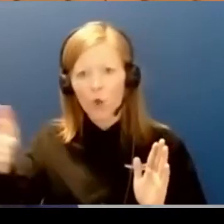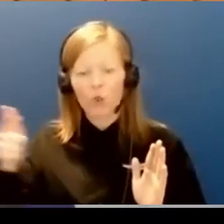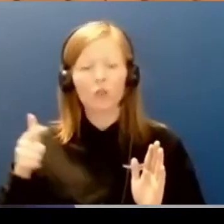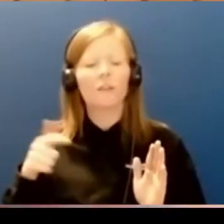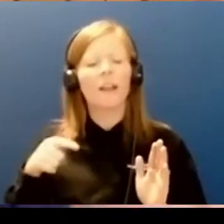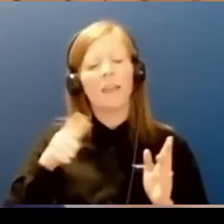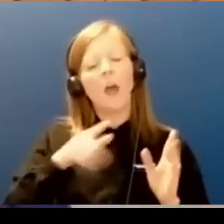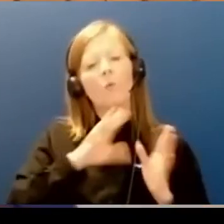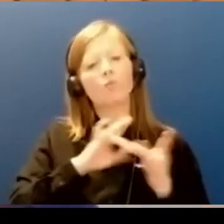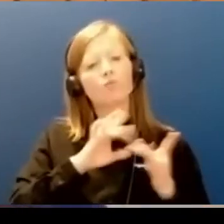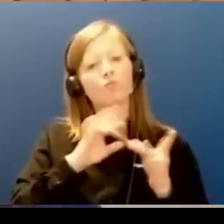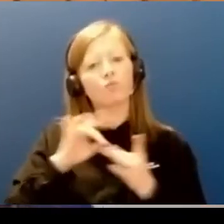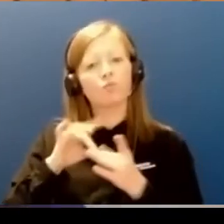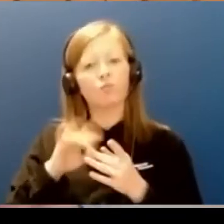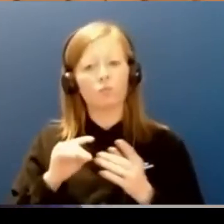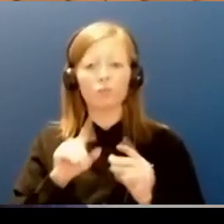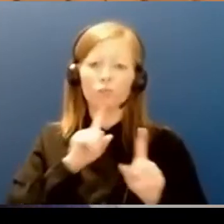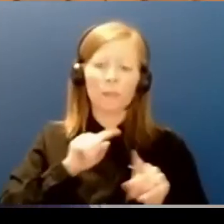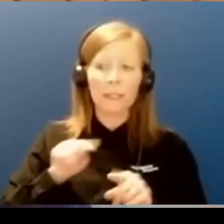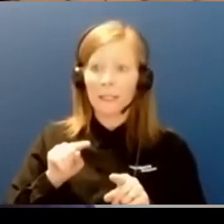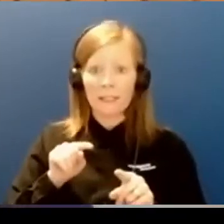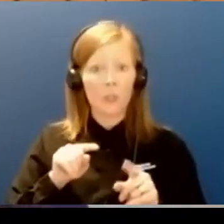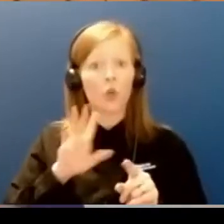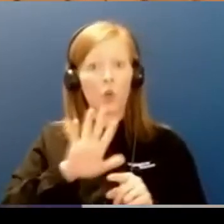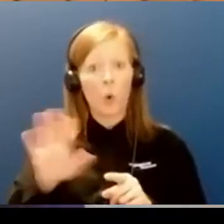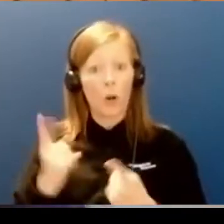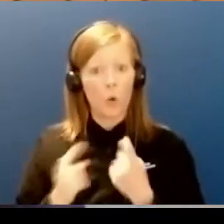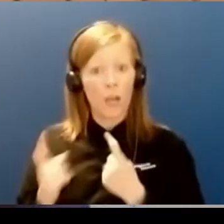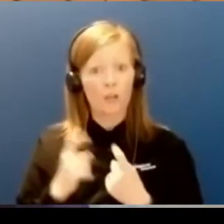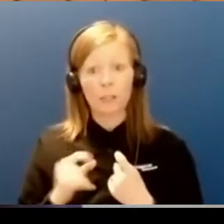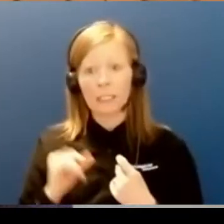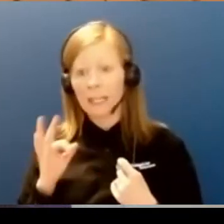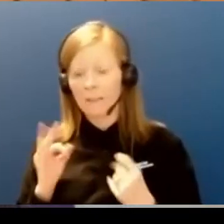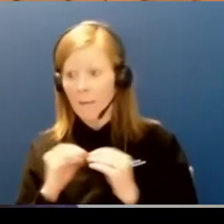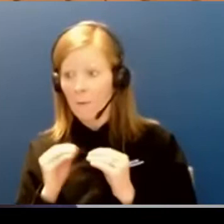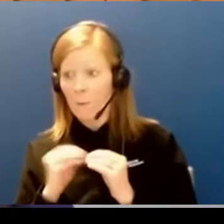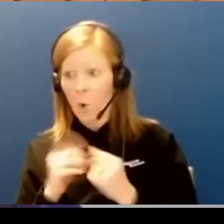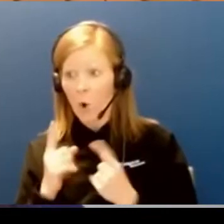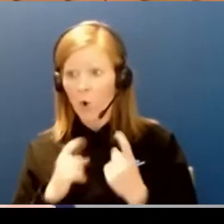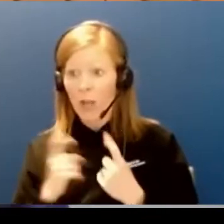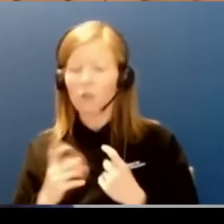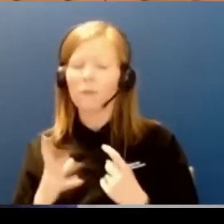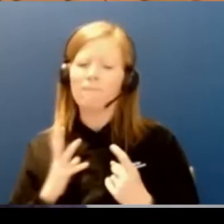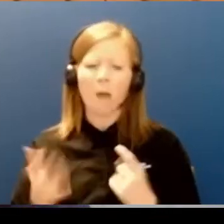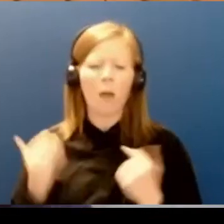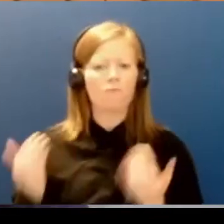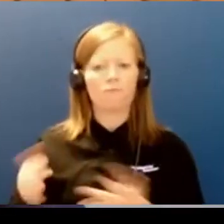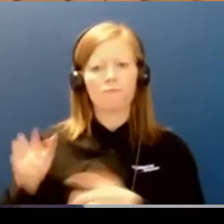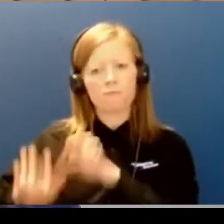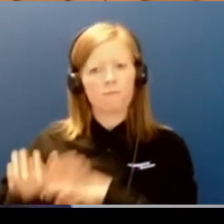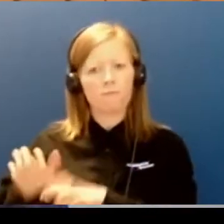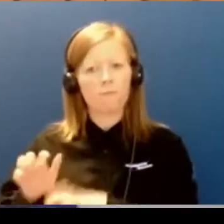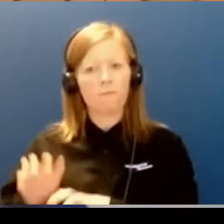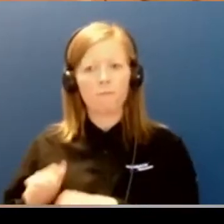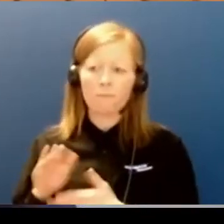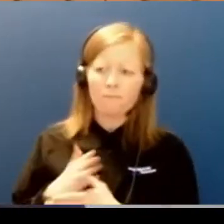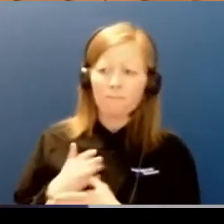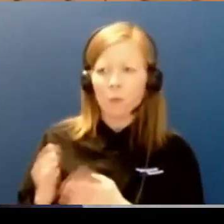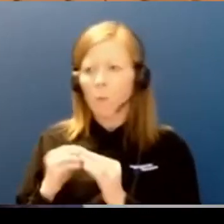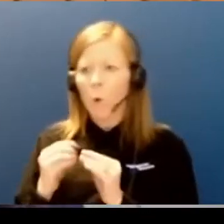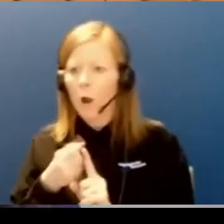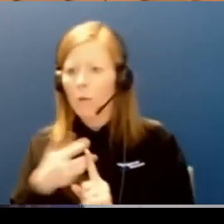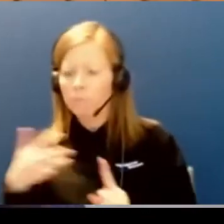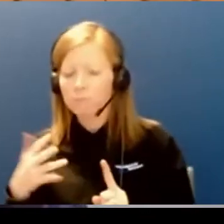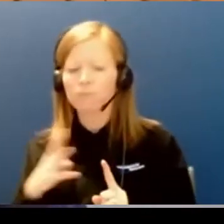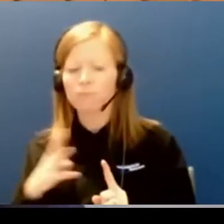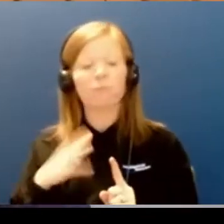any more questions, I welcome you to send a message in the chat function of this. If you want to hear a little bit more about something, please